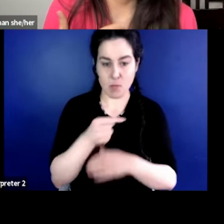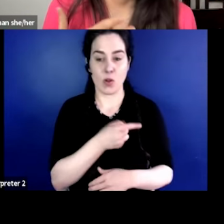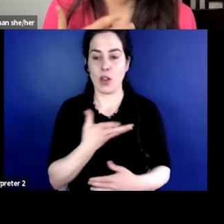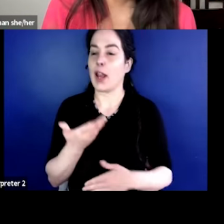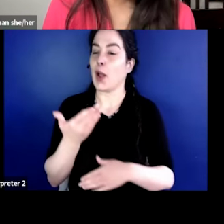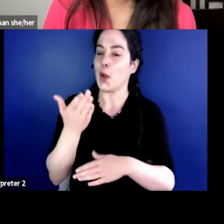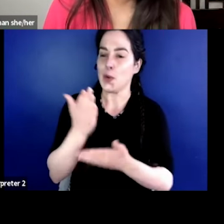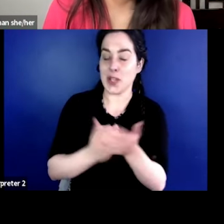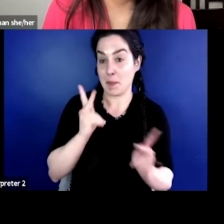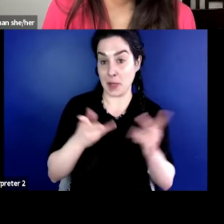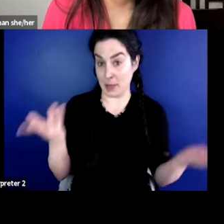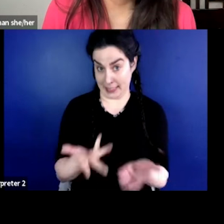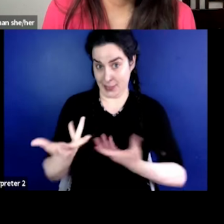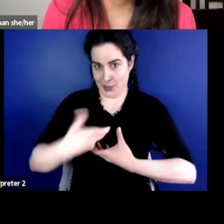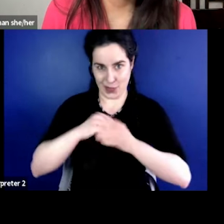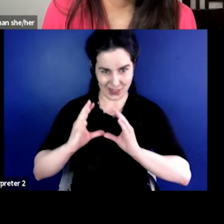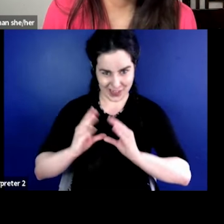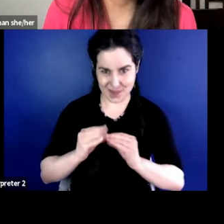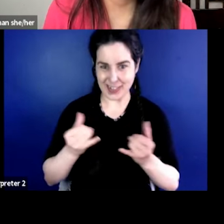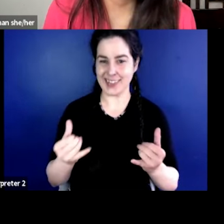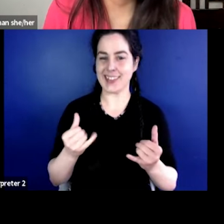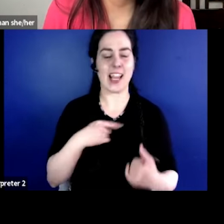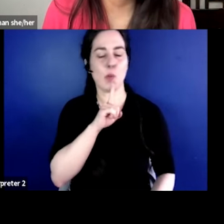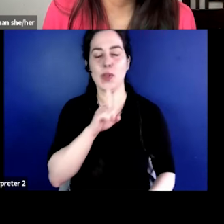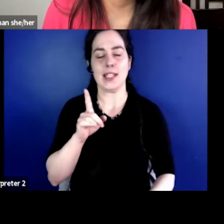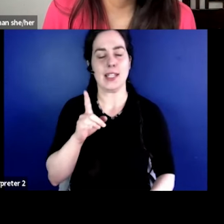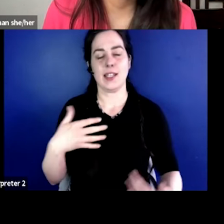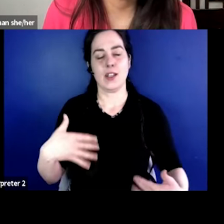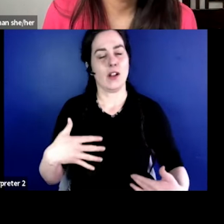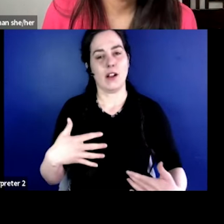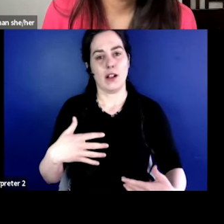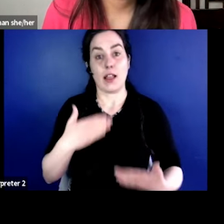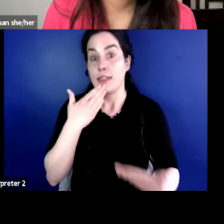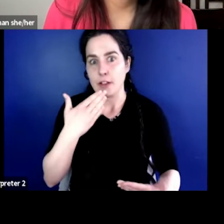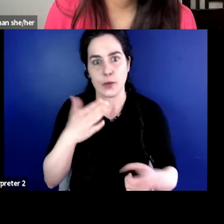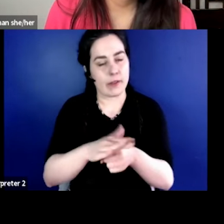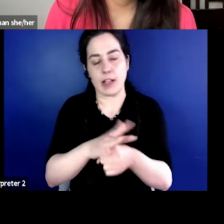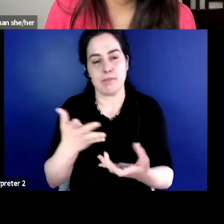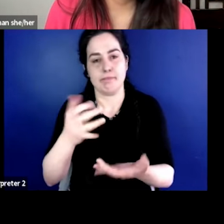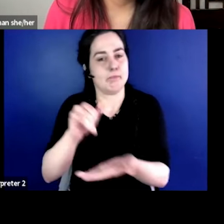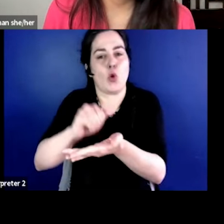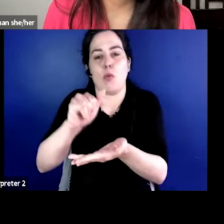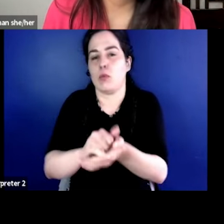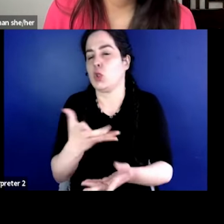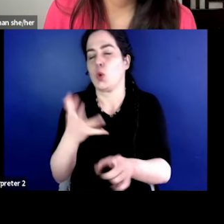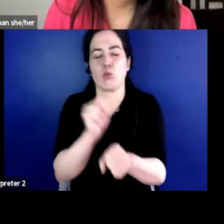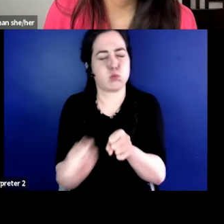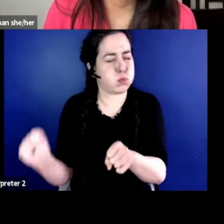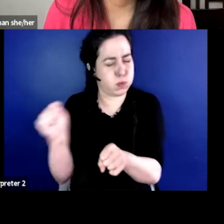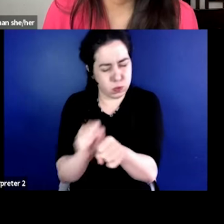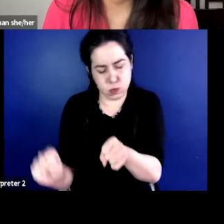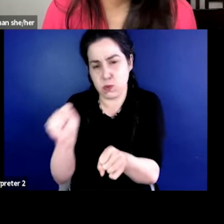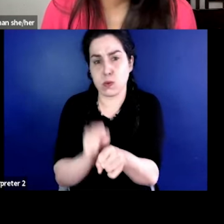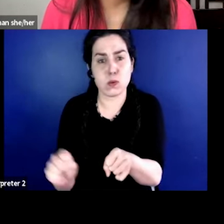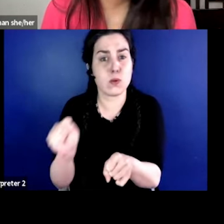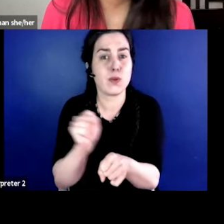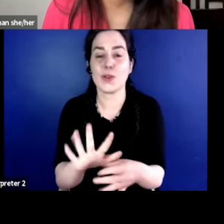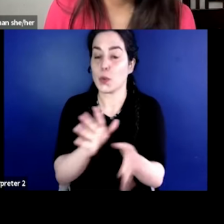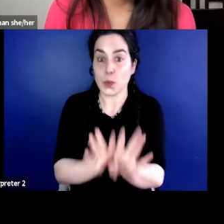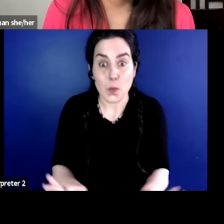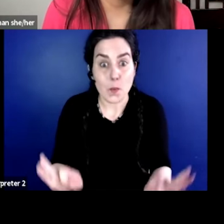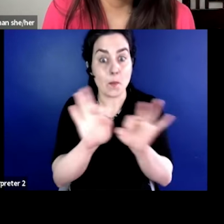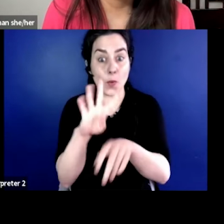folks that were a part of our communities of practice, I cannot thank you enough for the deep work that you did. You know, I thought it was so important to see things like essential